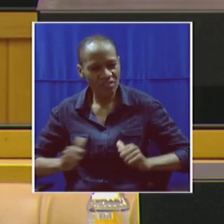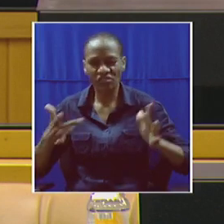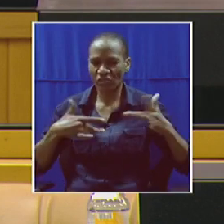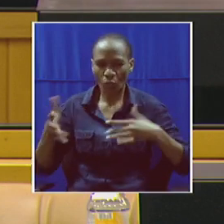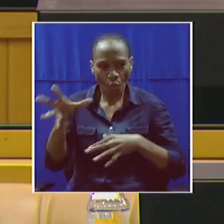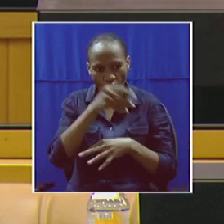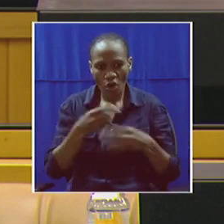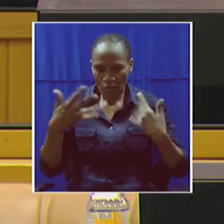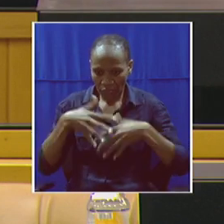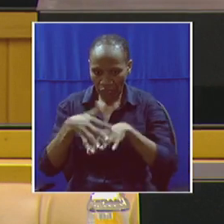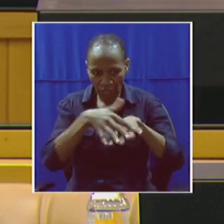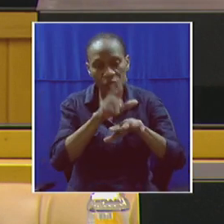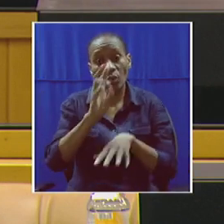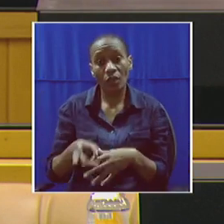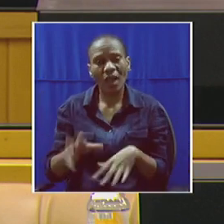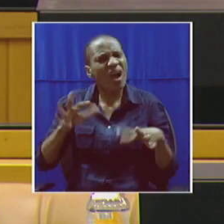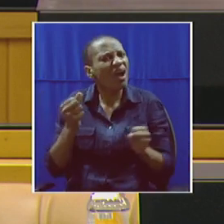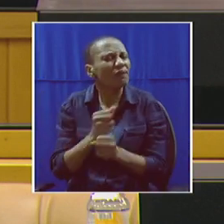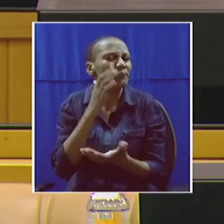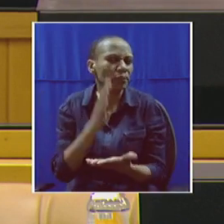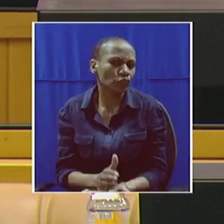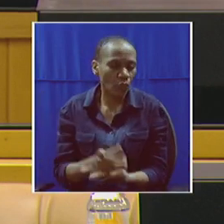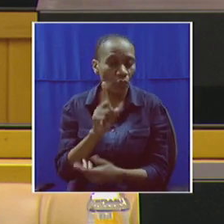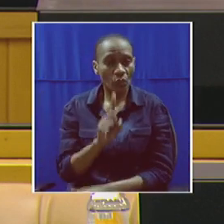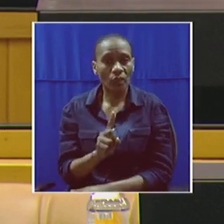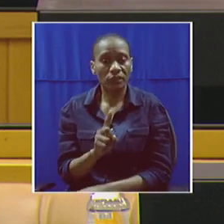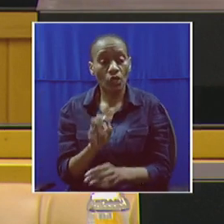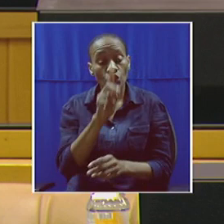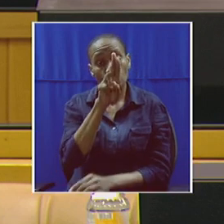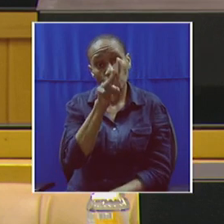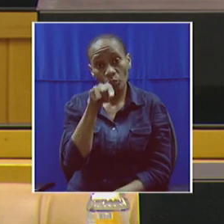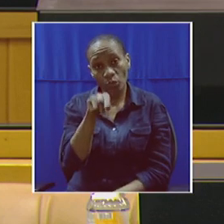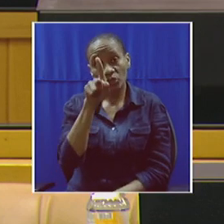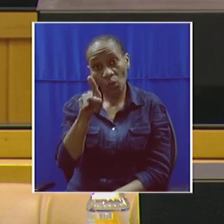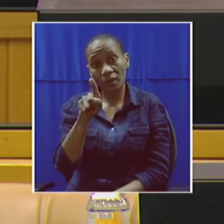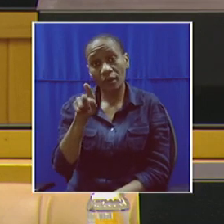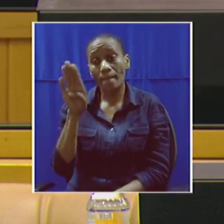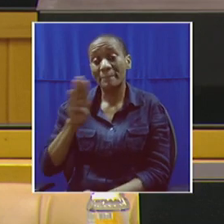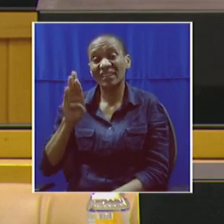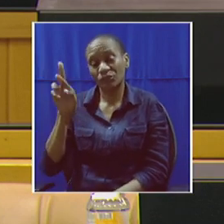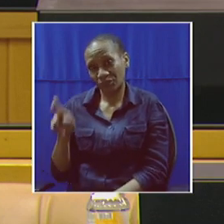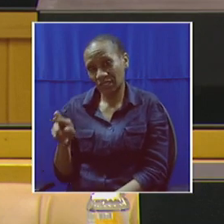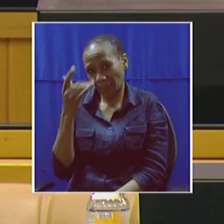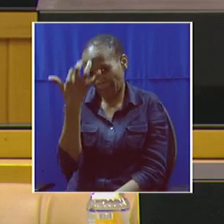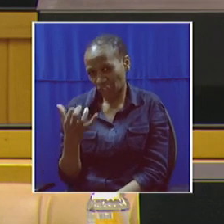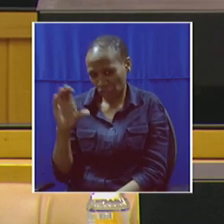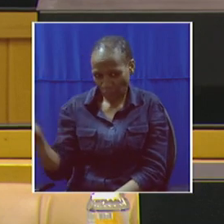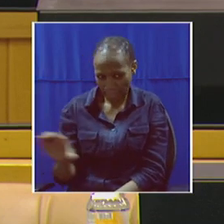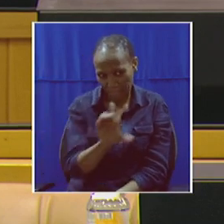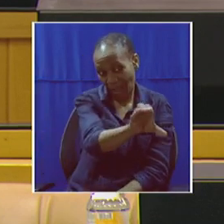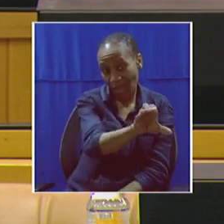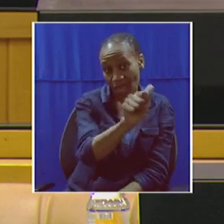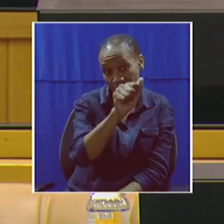organization and in order to ensure that the 2.1 billion Rand funds allocated to the